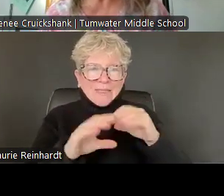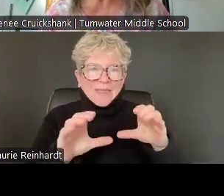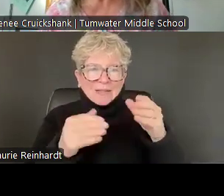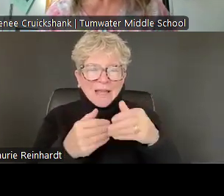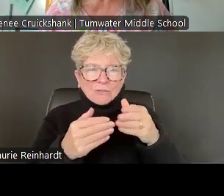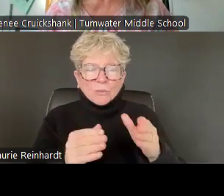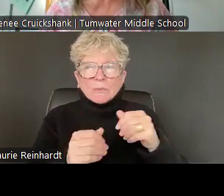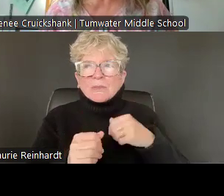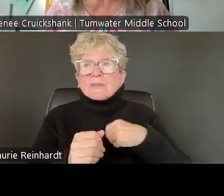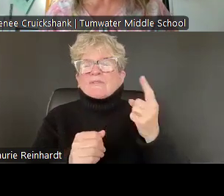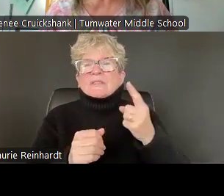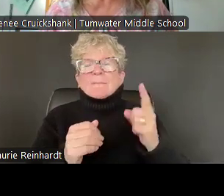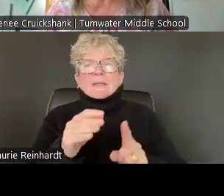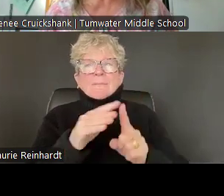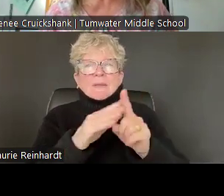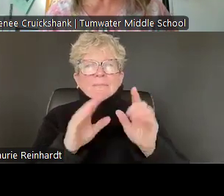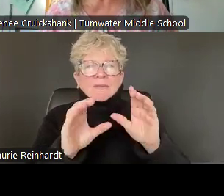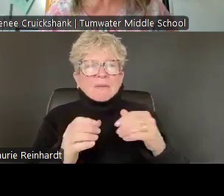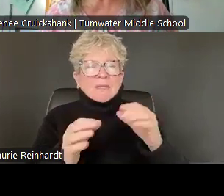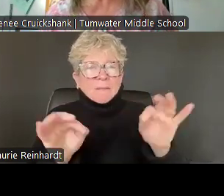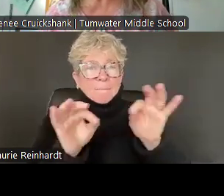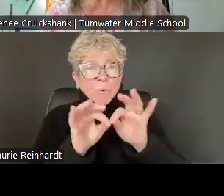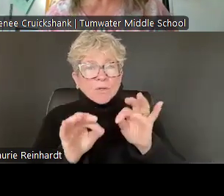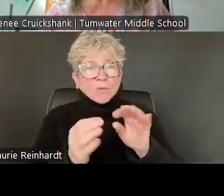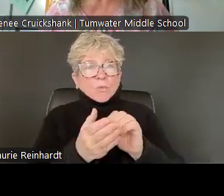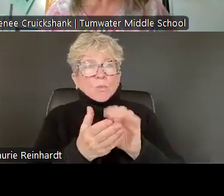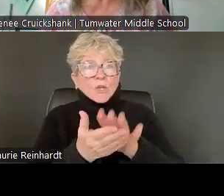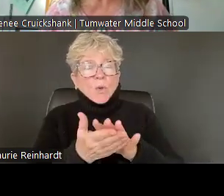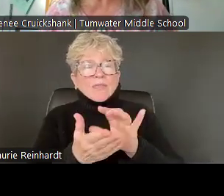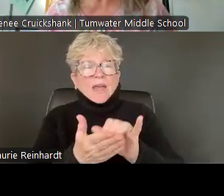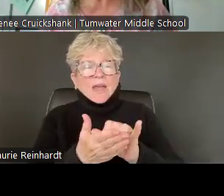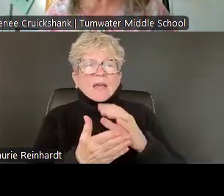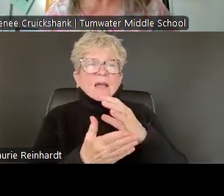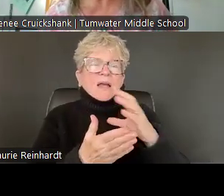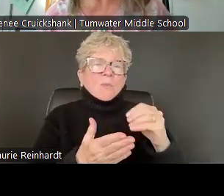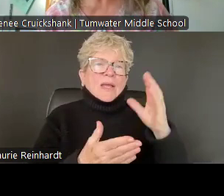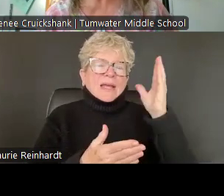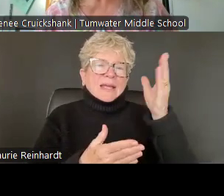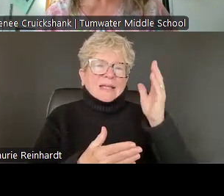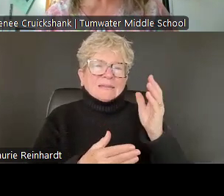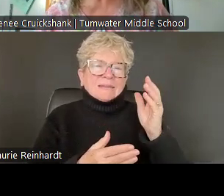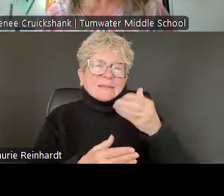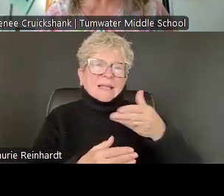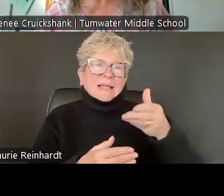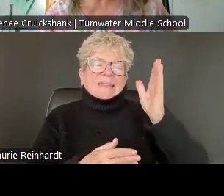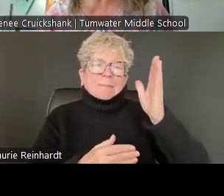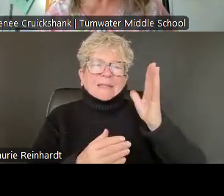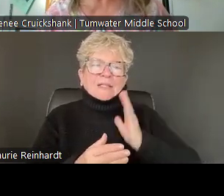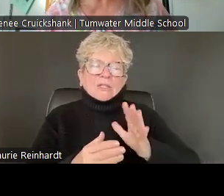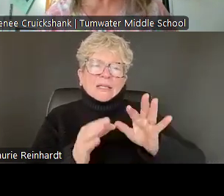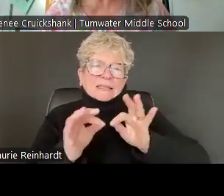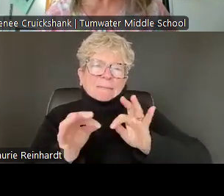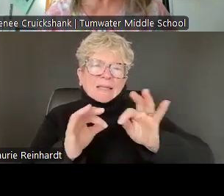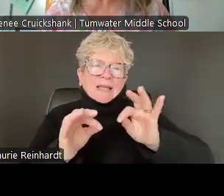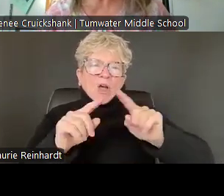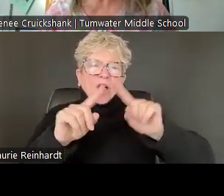kids know it is important to report it. I also had some guest speakers who came in that went over all those forms and the rules